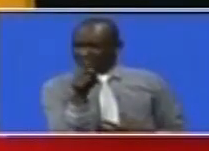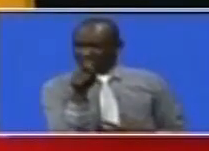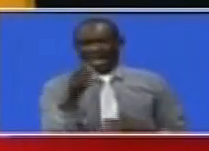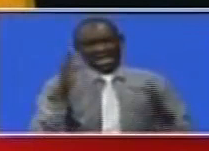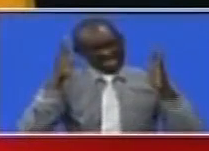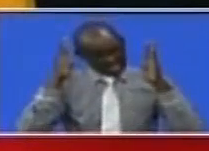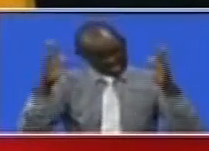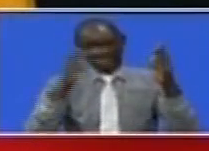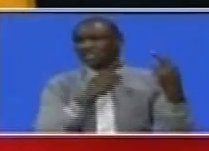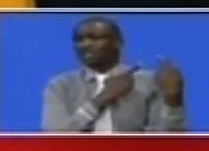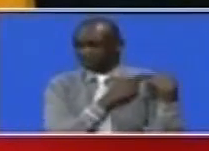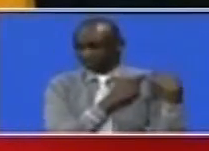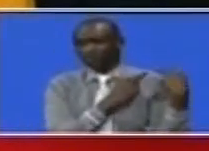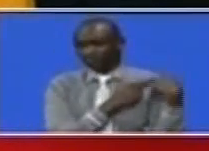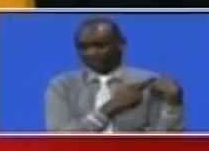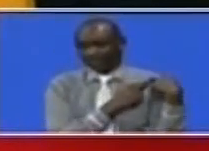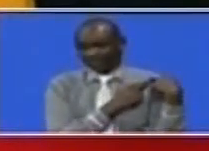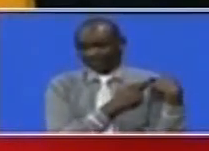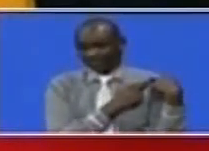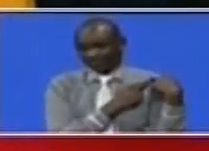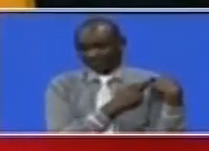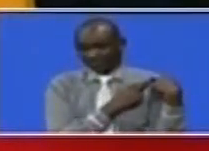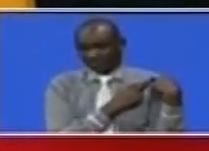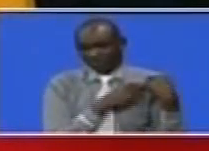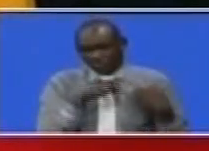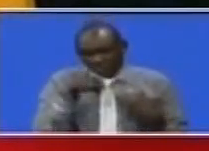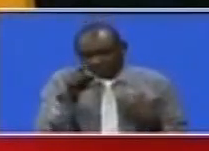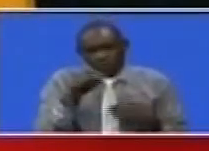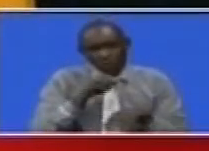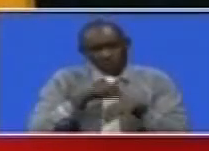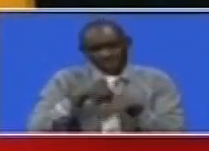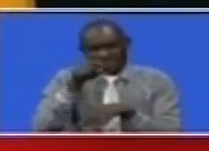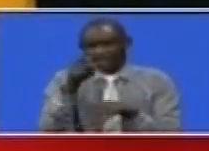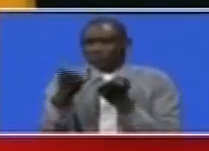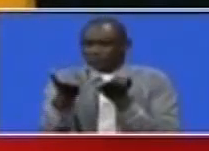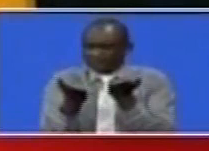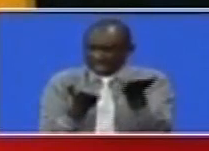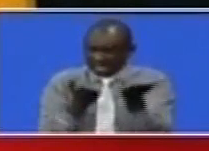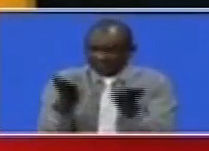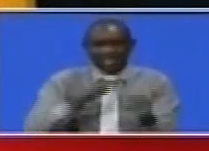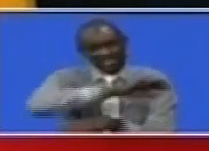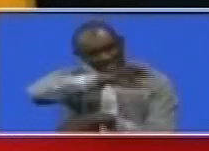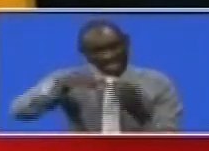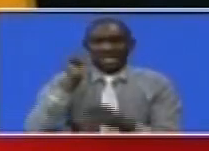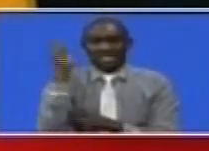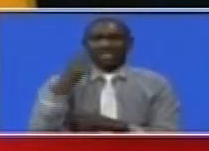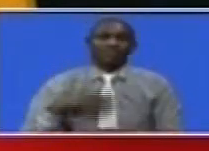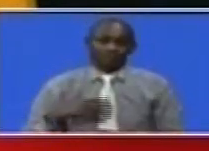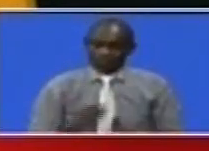great responsibility, a true calling in the service of the entire Kenyan